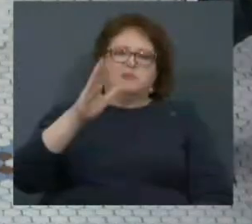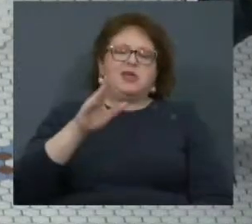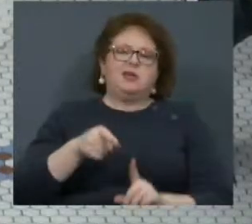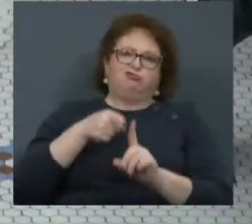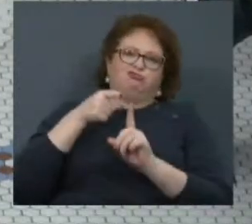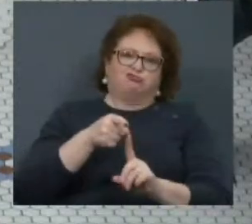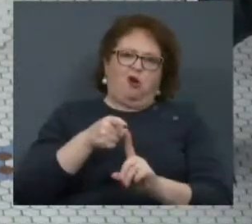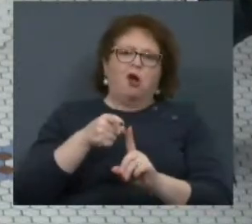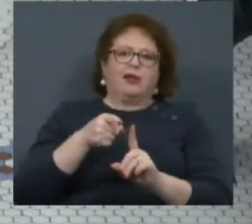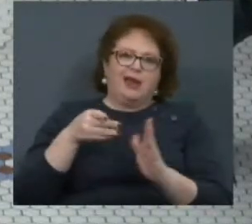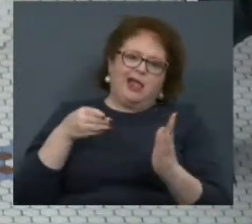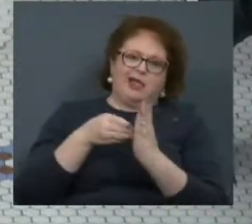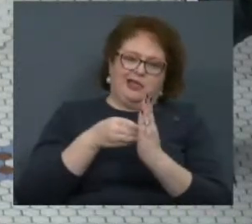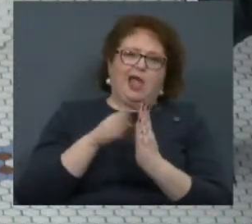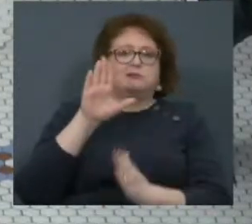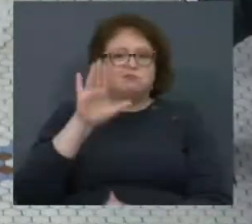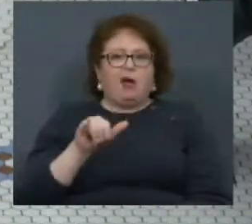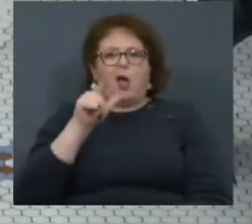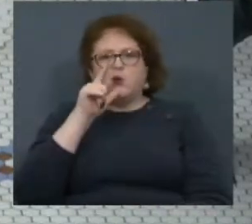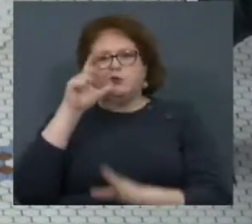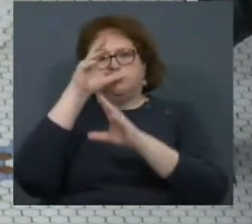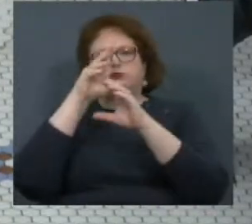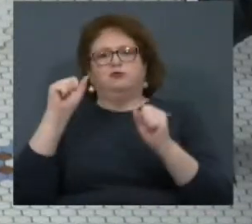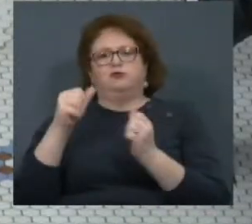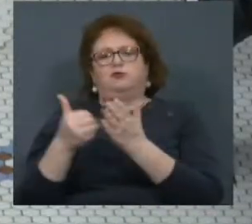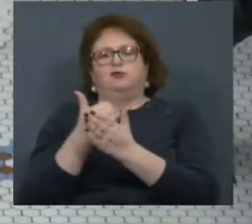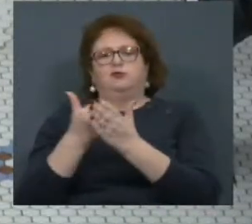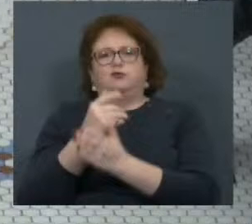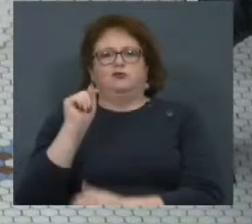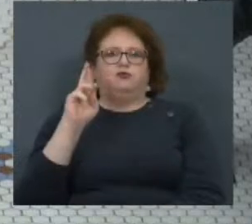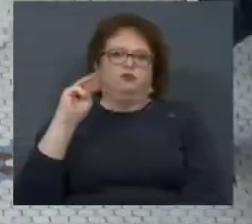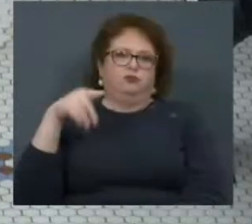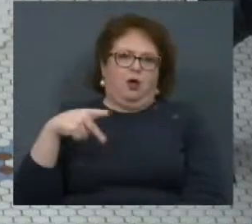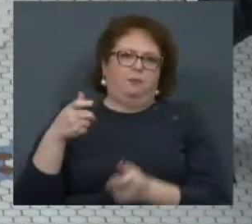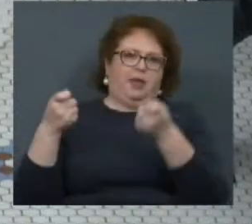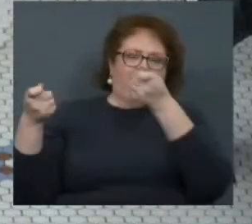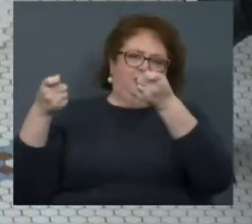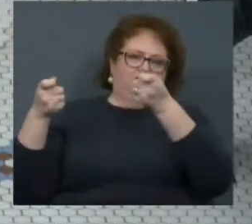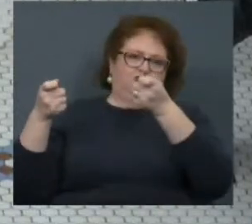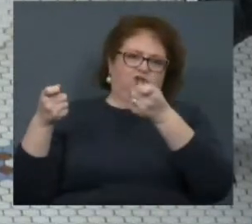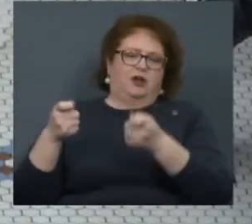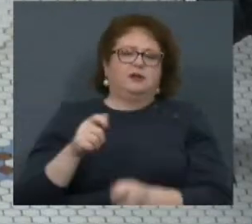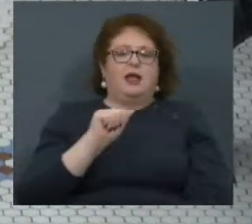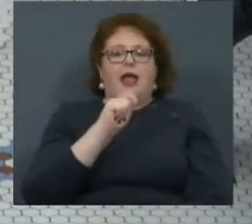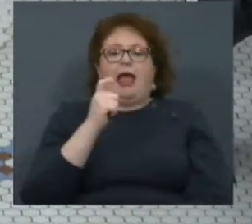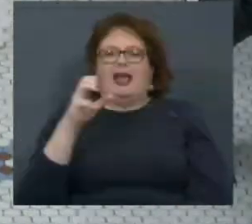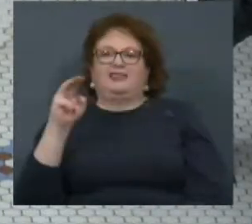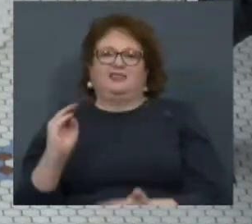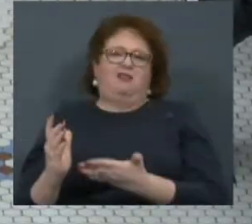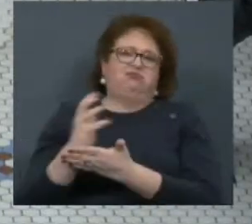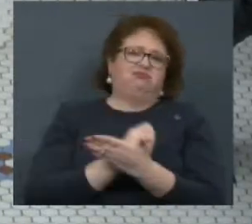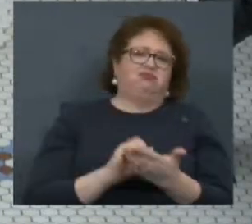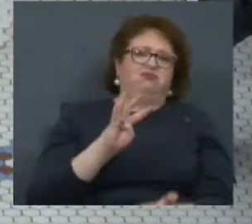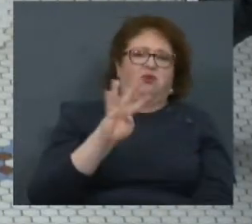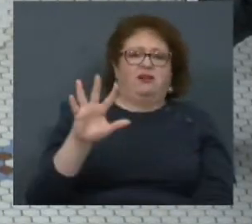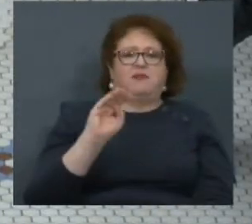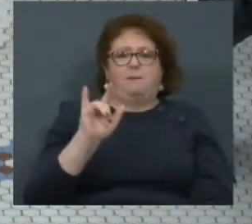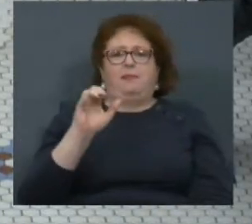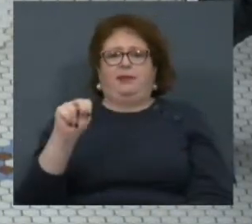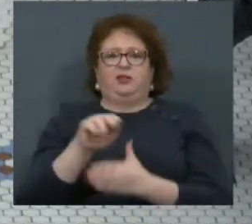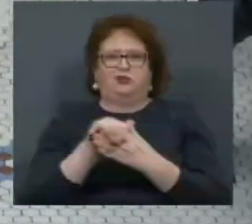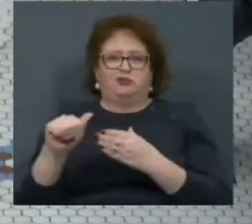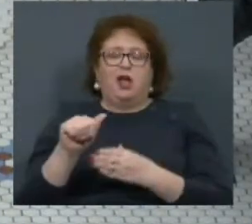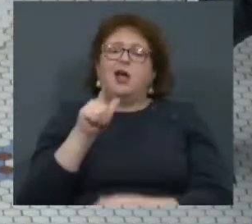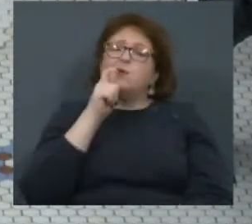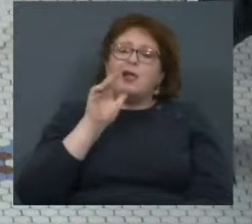Axon is a publicly traded company worth over $45 billion. Axon represents the interests of its shareholders, not